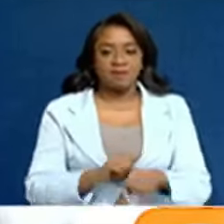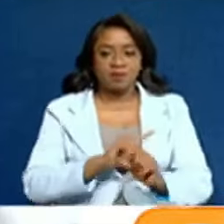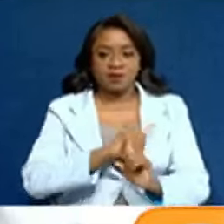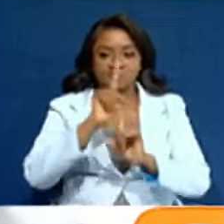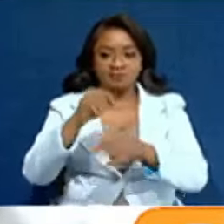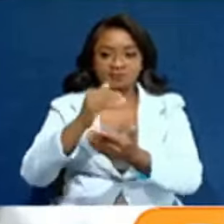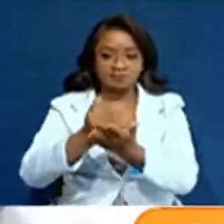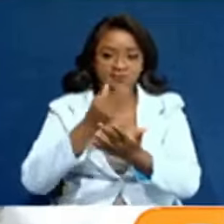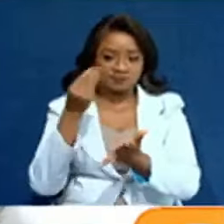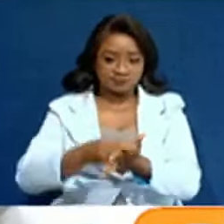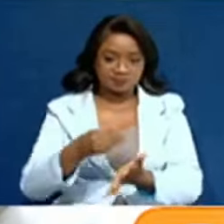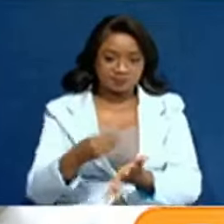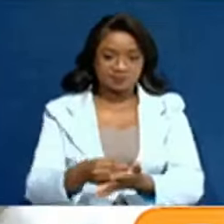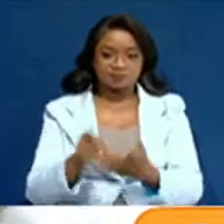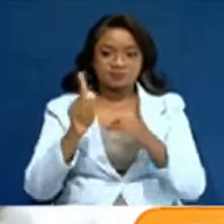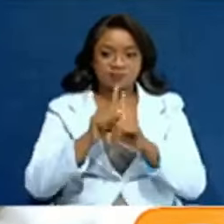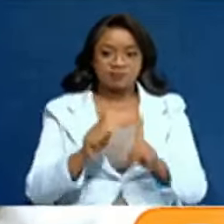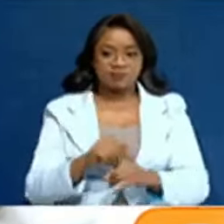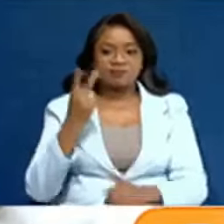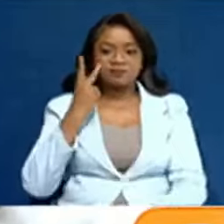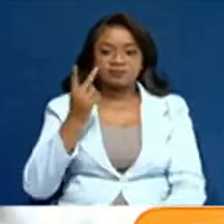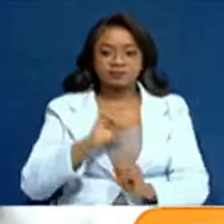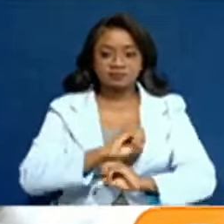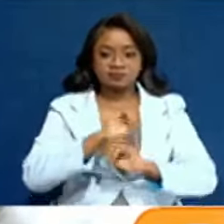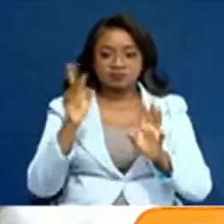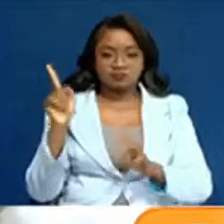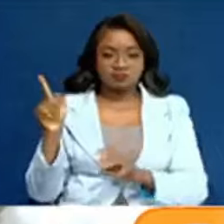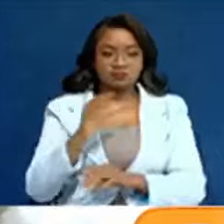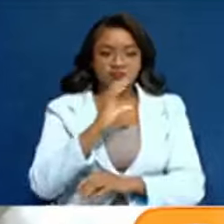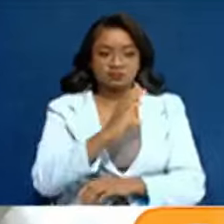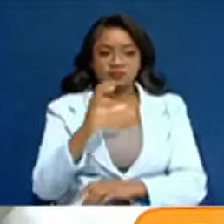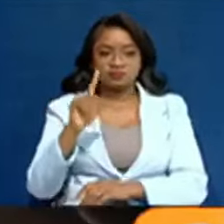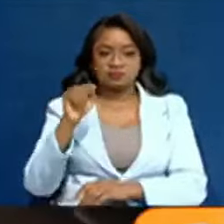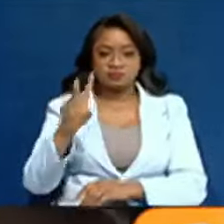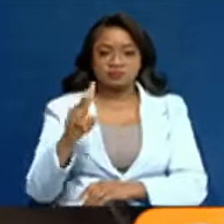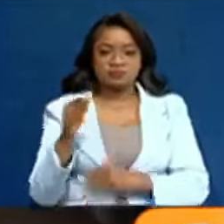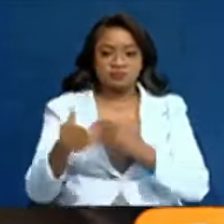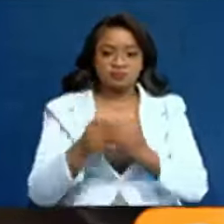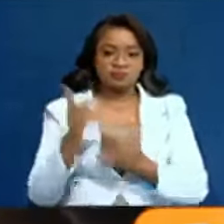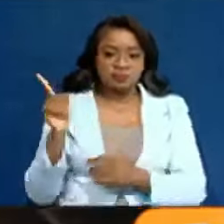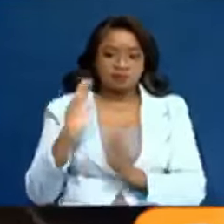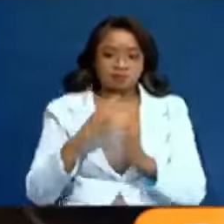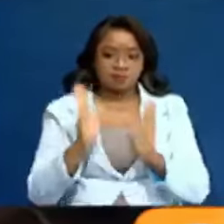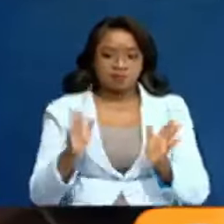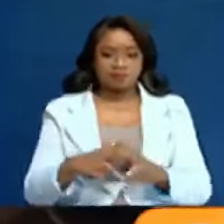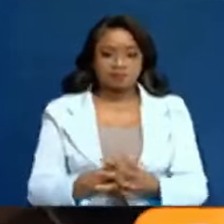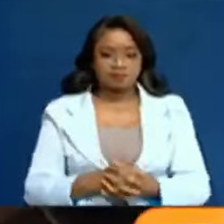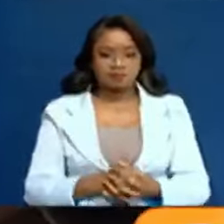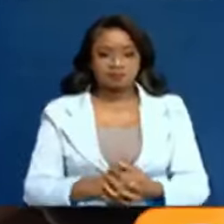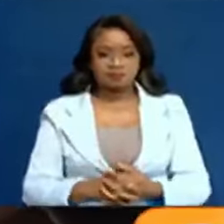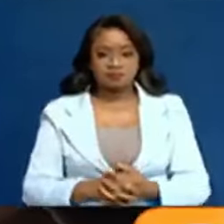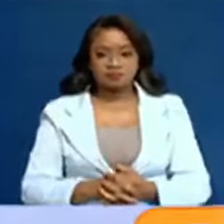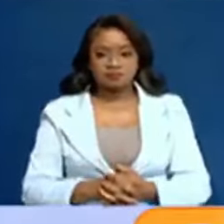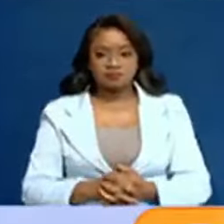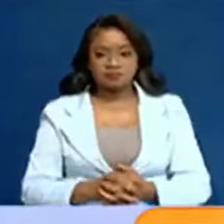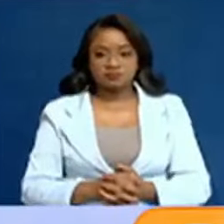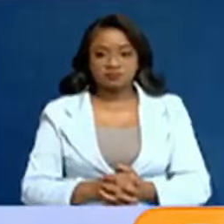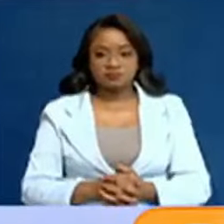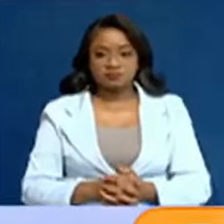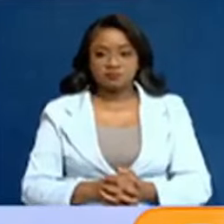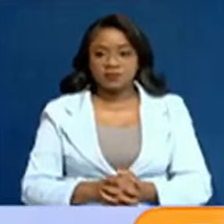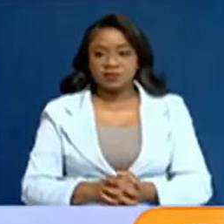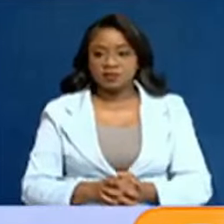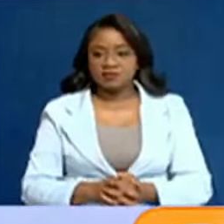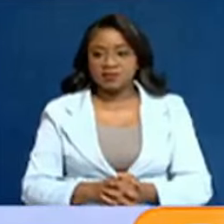money. He was also captured on CCTV near the apartment. Ujamaa aliingia pale ndani, akakaa hapo kando